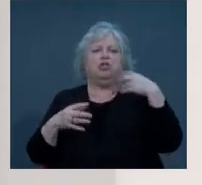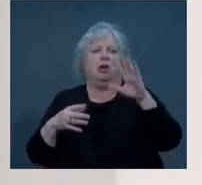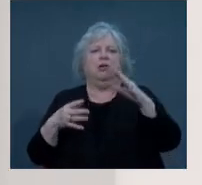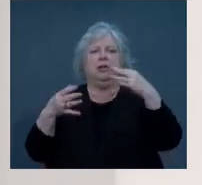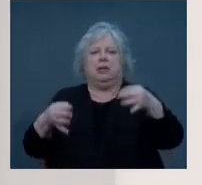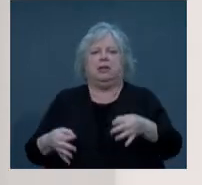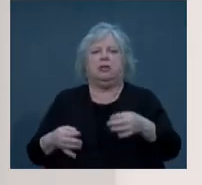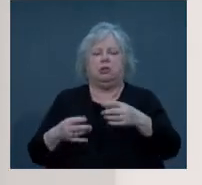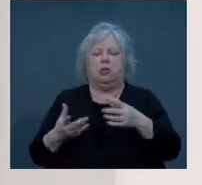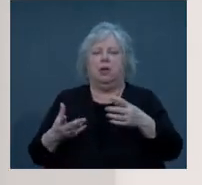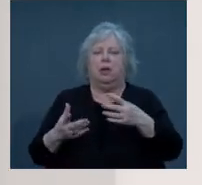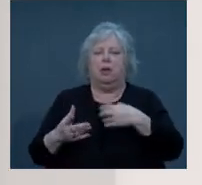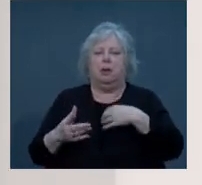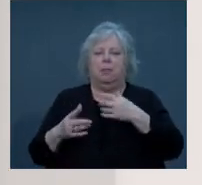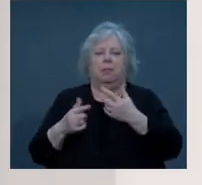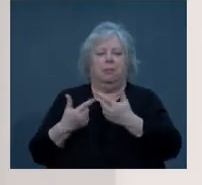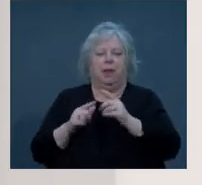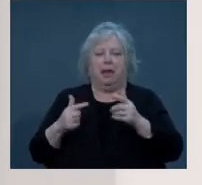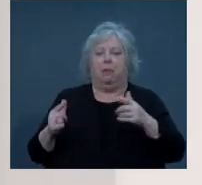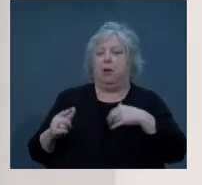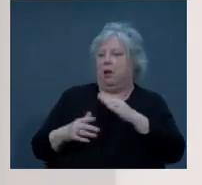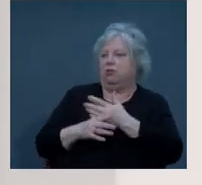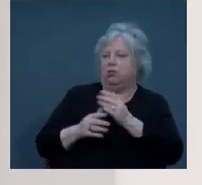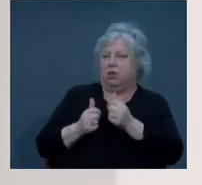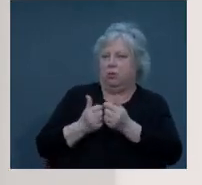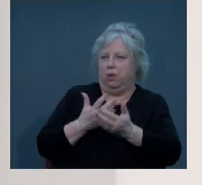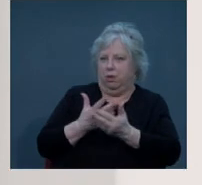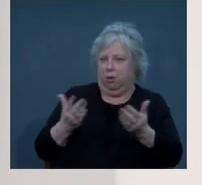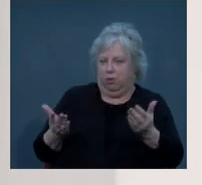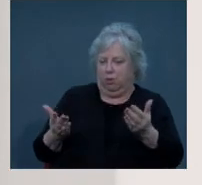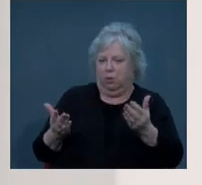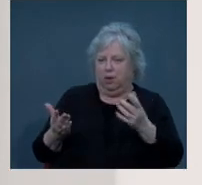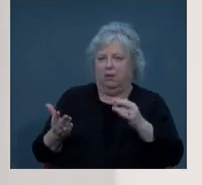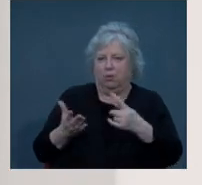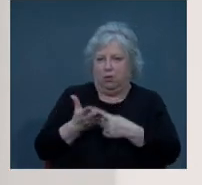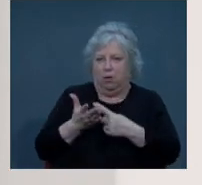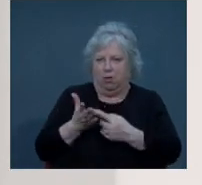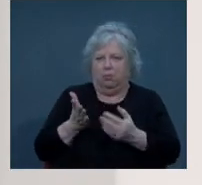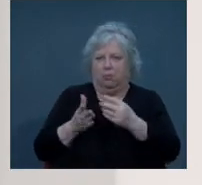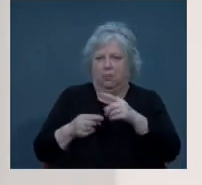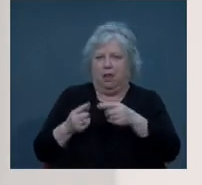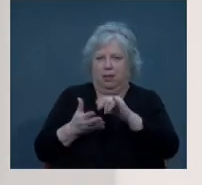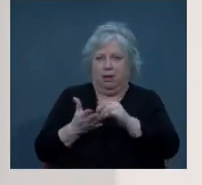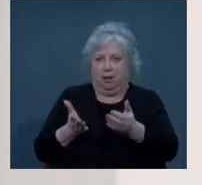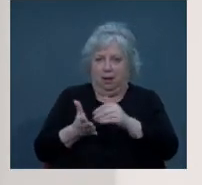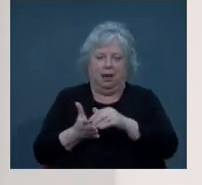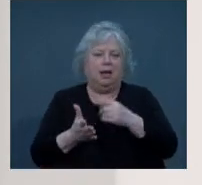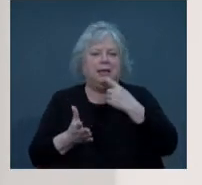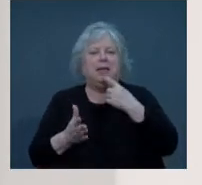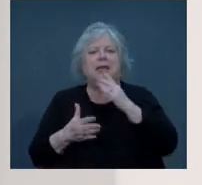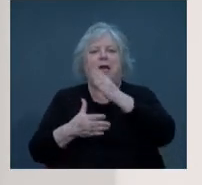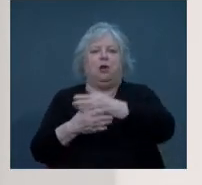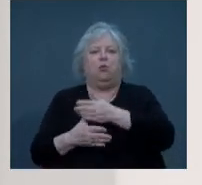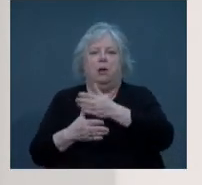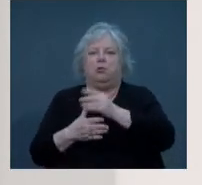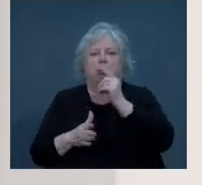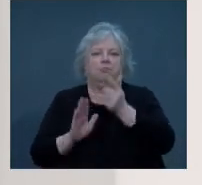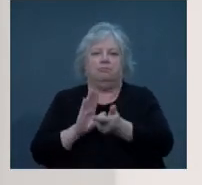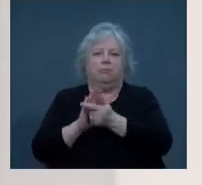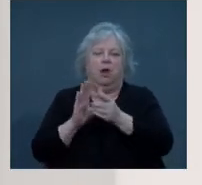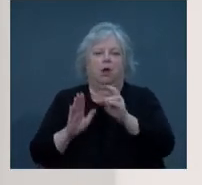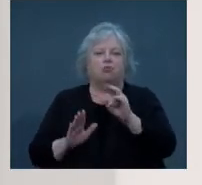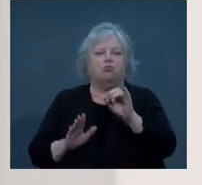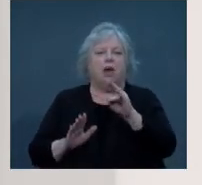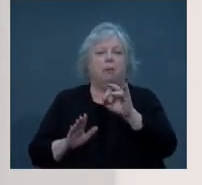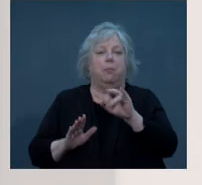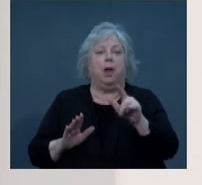decide this. My language, I'll share this with you, and if we talk about it again, you'll have it. It says interruptions are not allowed.